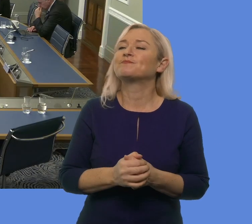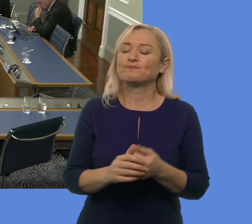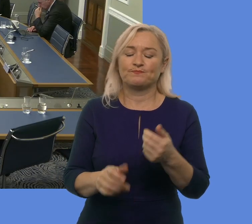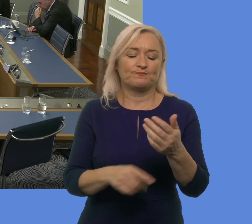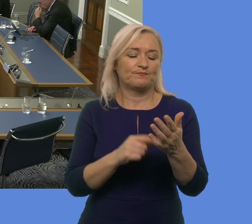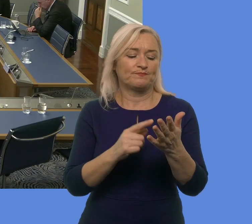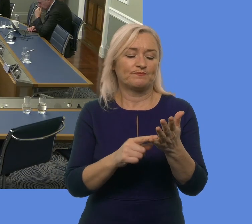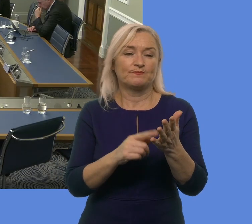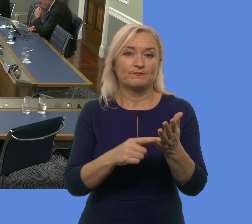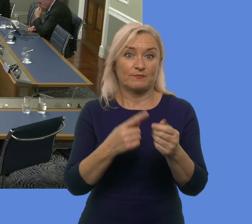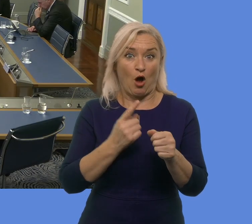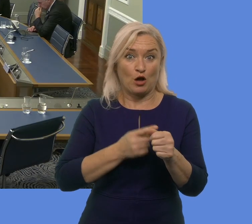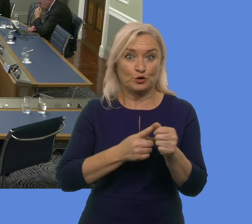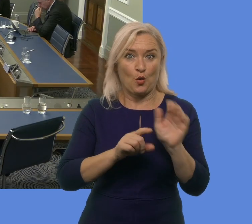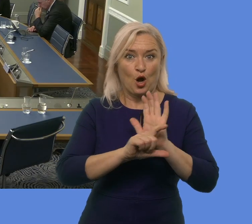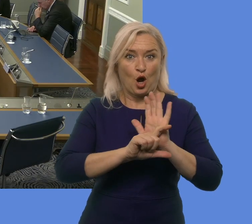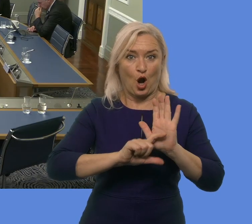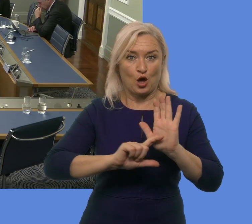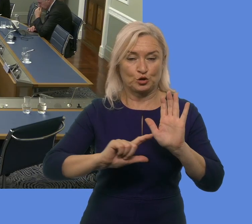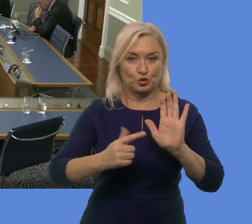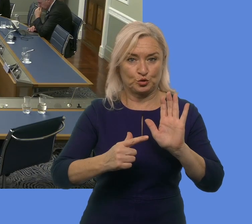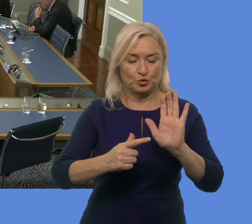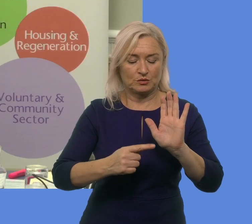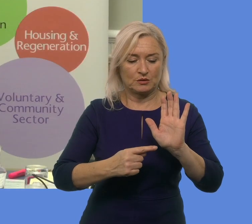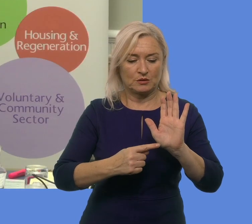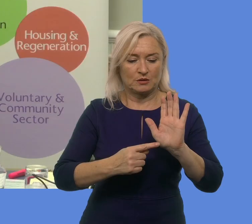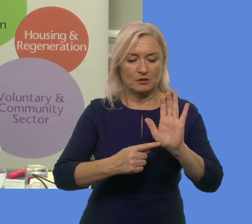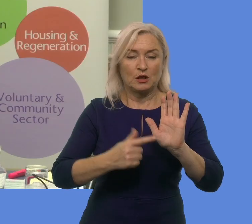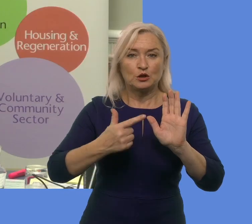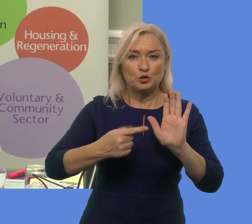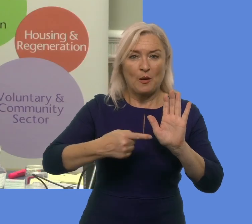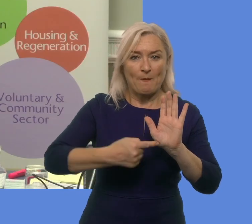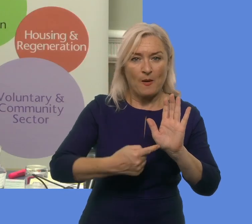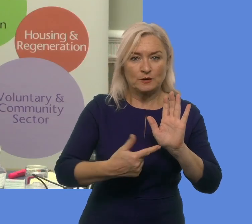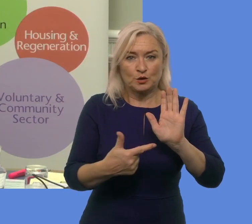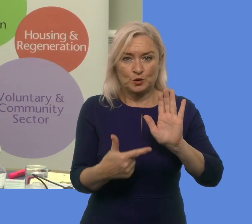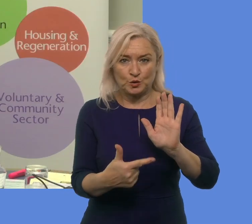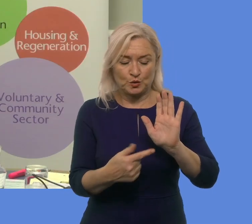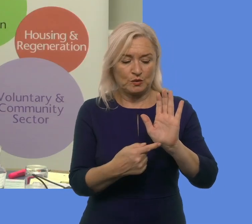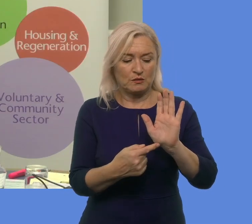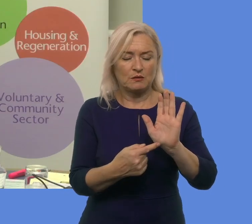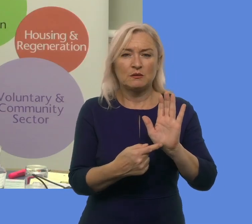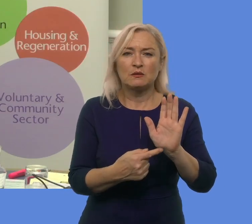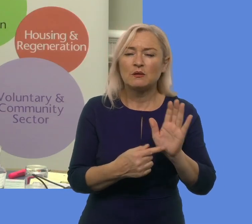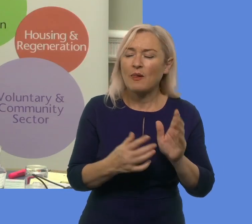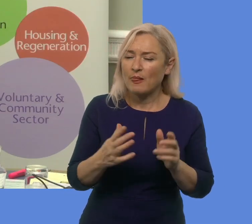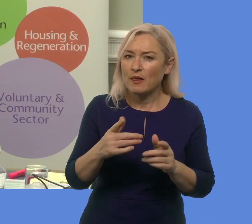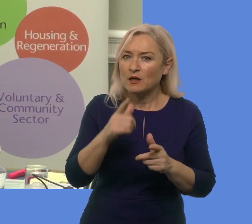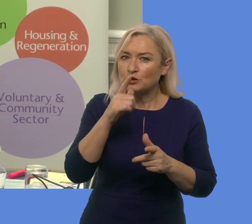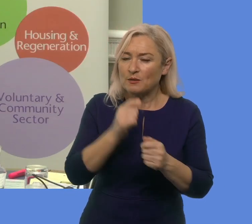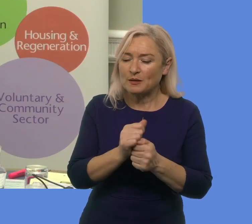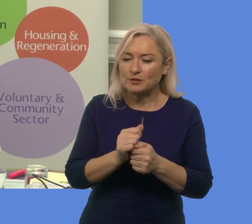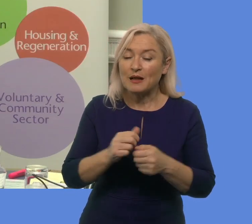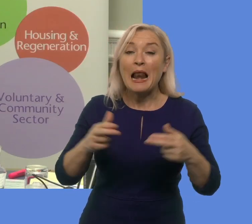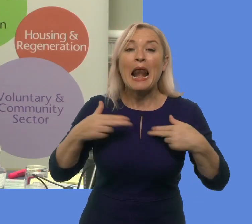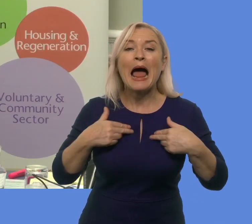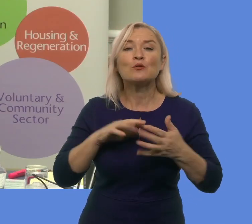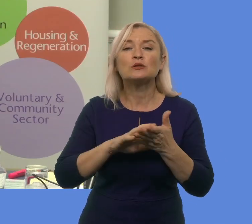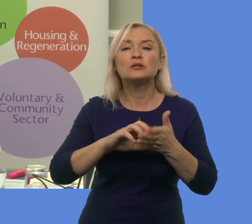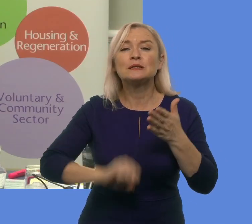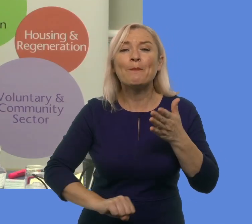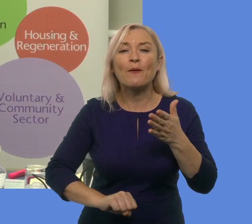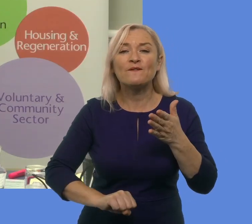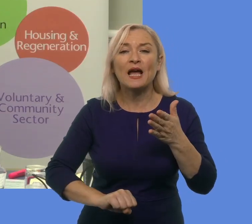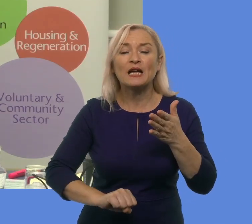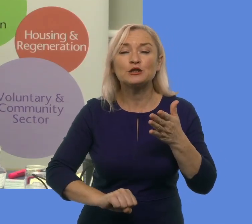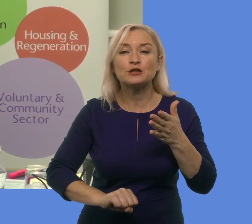clause 2, so 2.2, to add the prevention of language deprivation, and ask